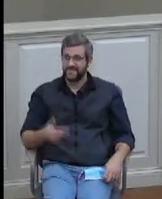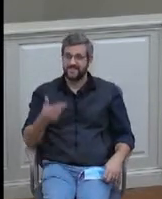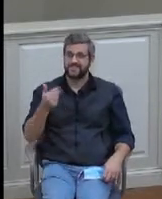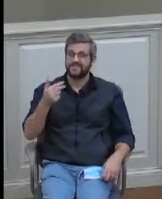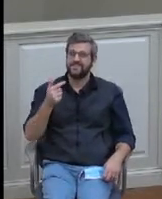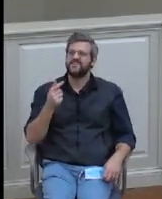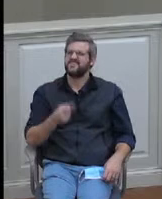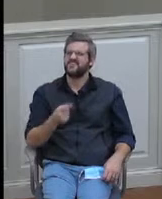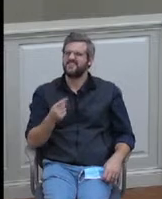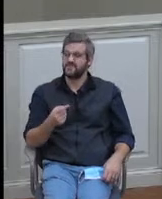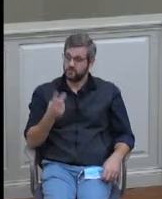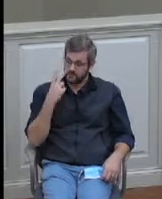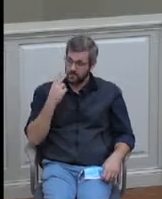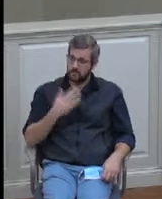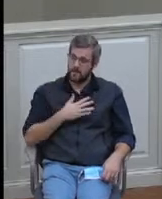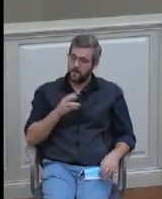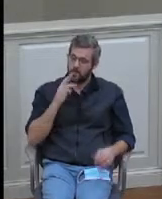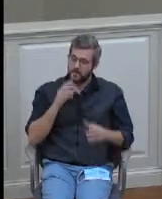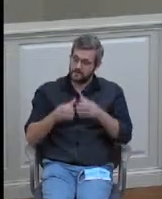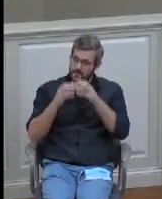Yeah. You saw my water tower, right?